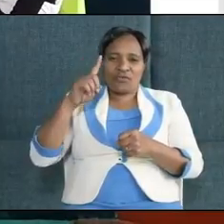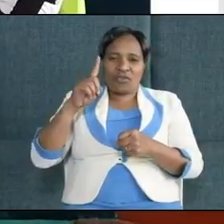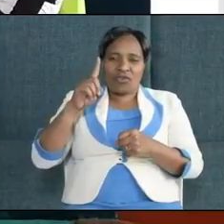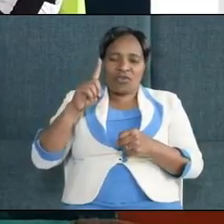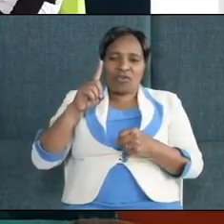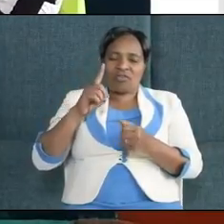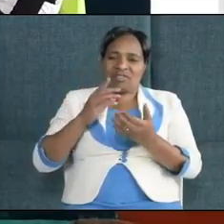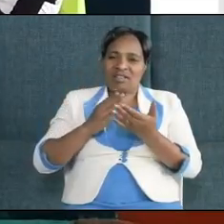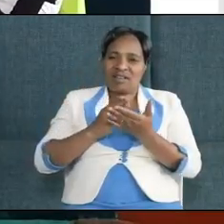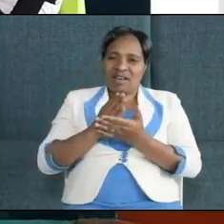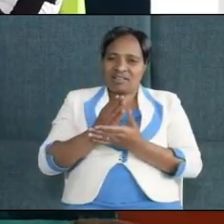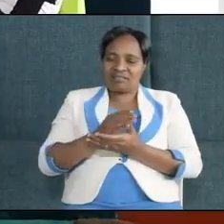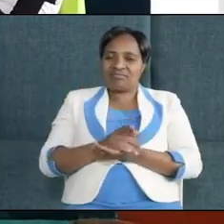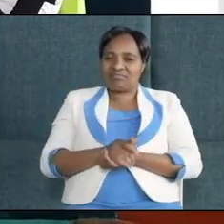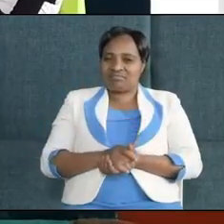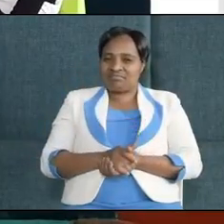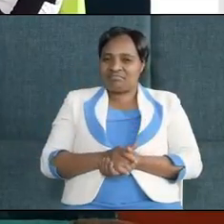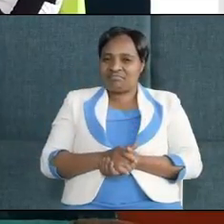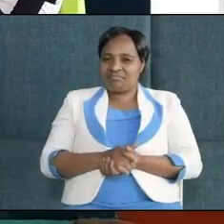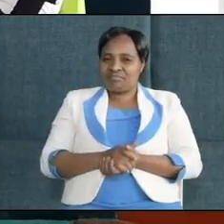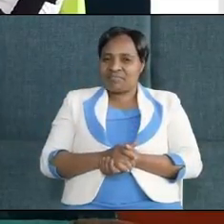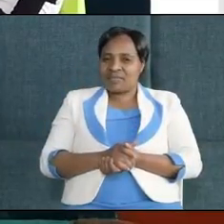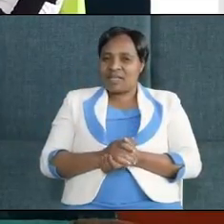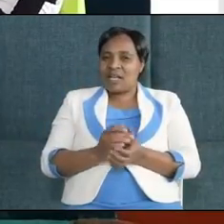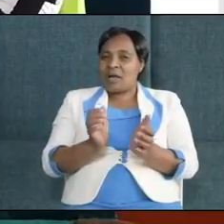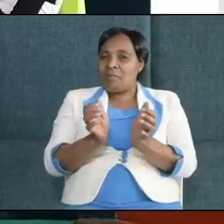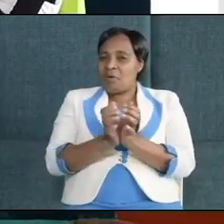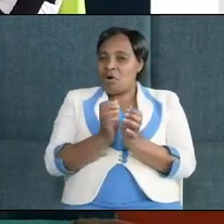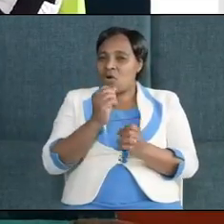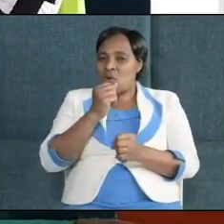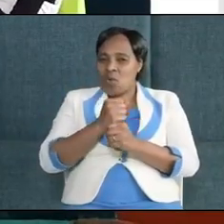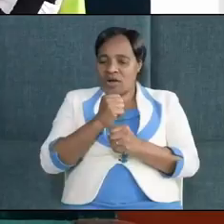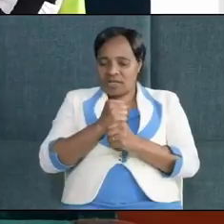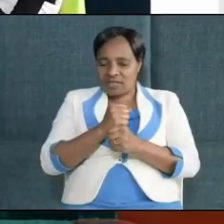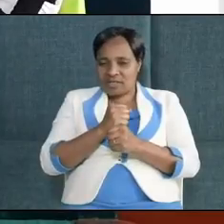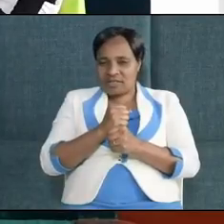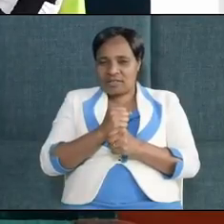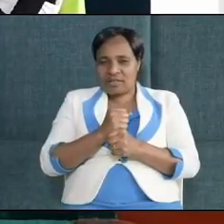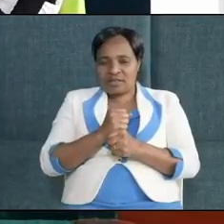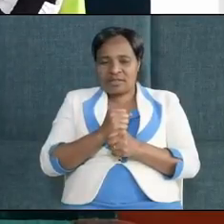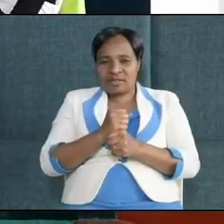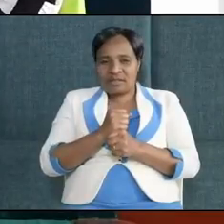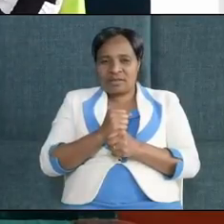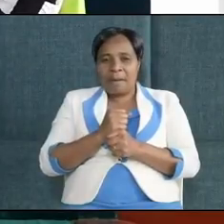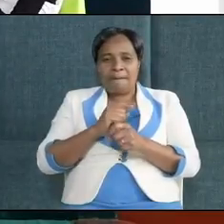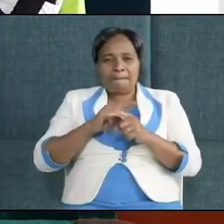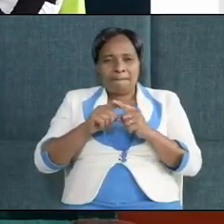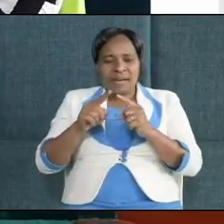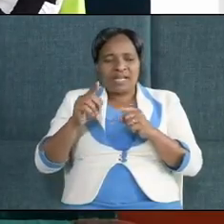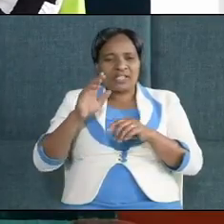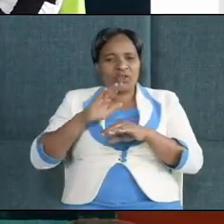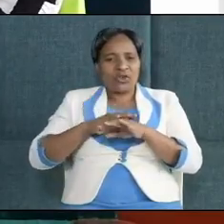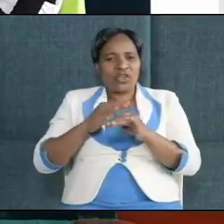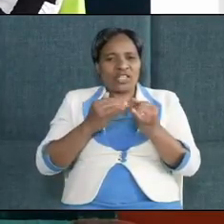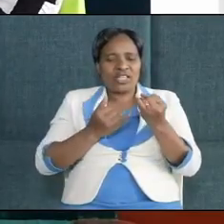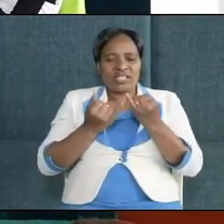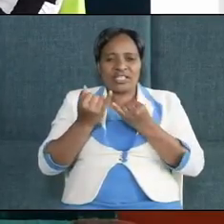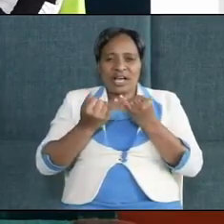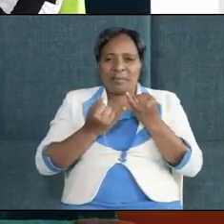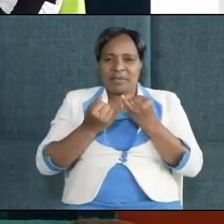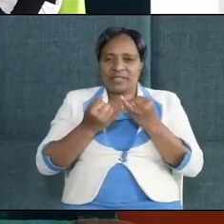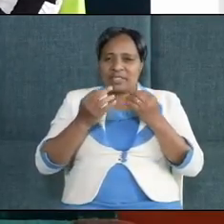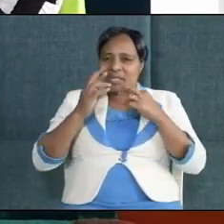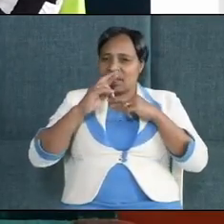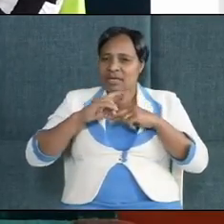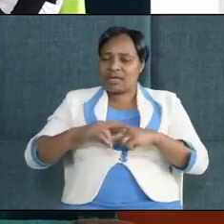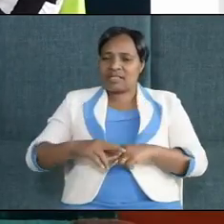might. Okay, so now listen. Paul would work and work during the week, but on Sabbath, what would Paul do? He would